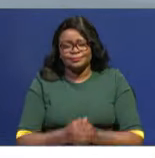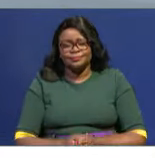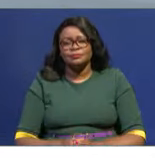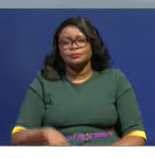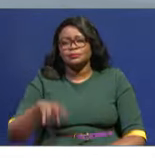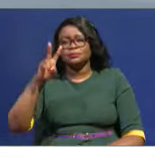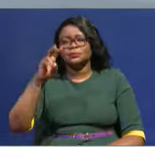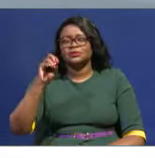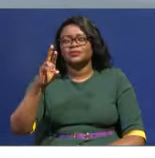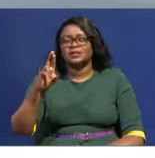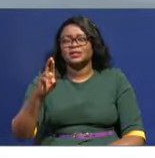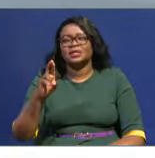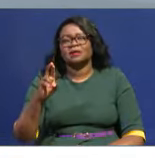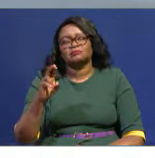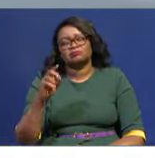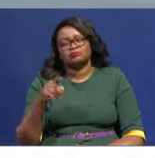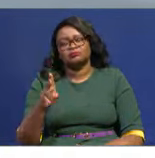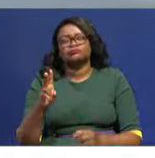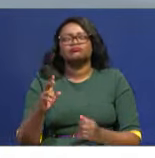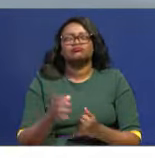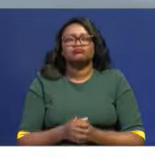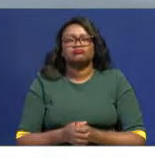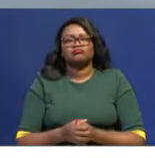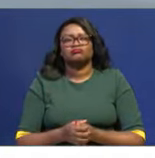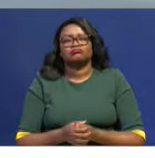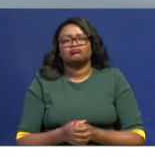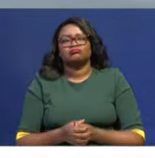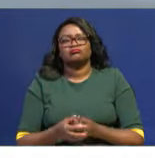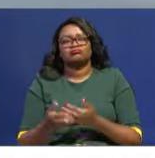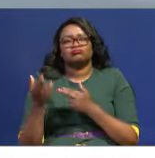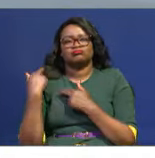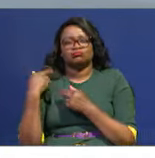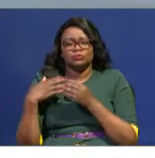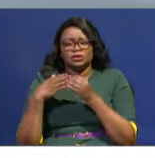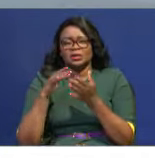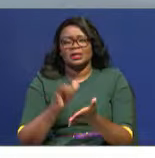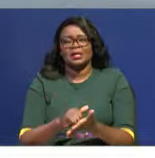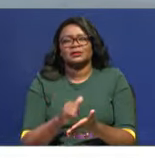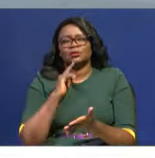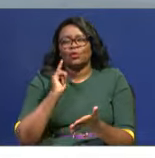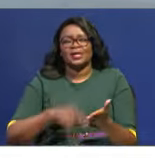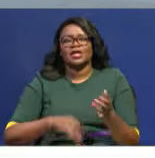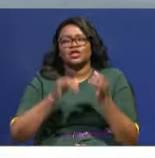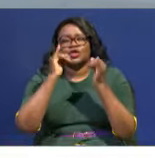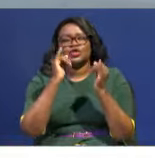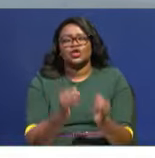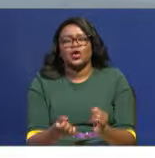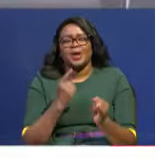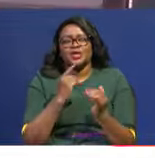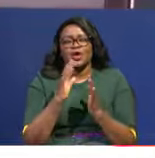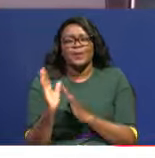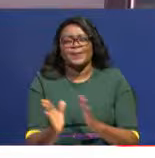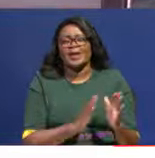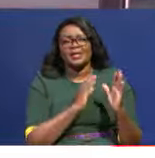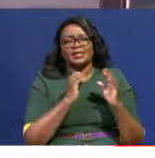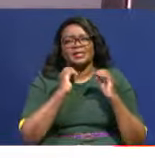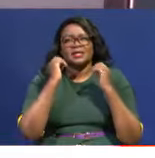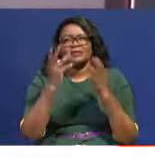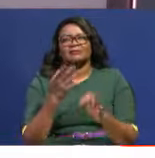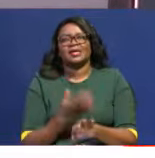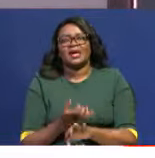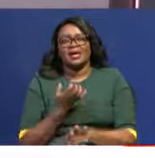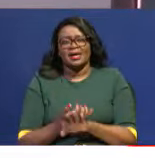the Amani Medical Centre nurse in charge while leading the drive, acknowledged that a new medical scheme presents a